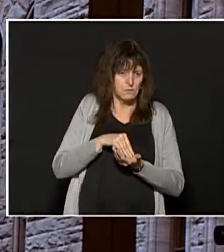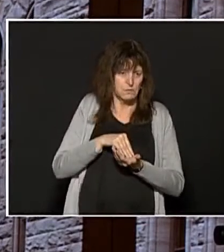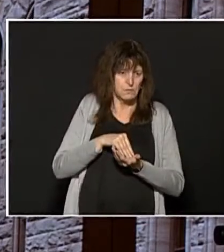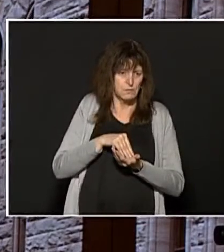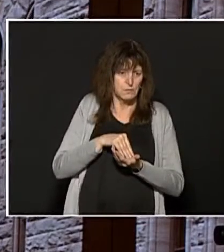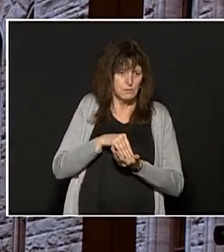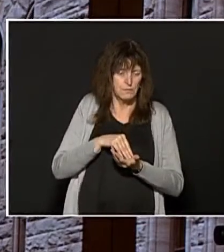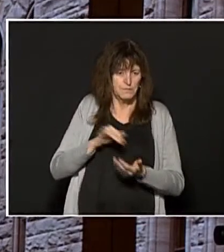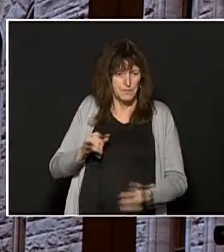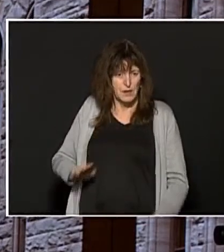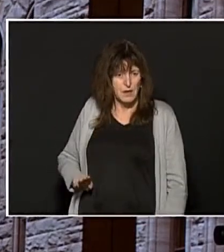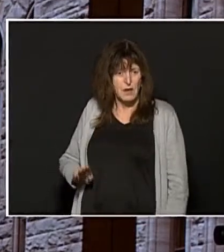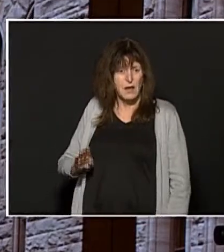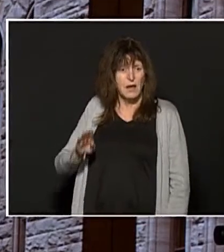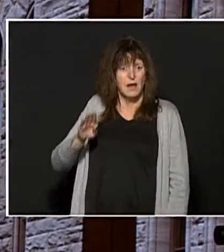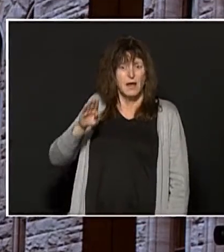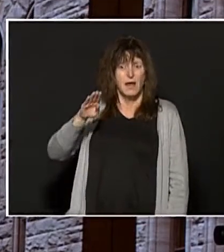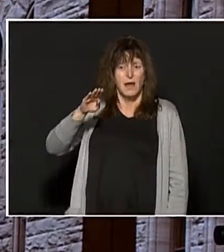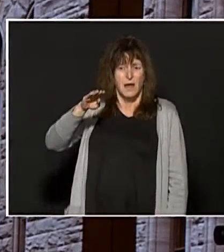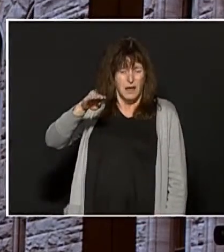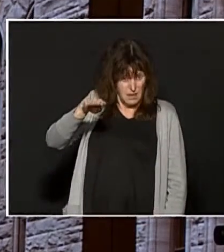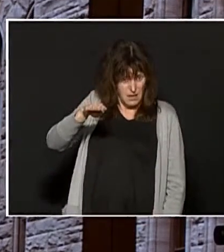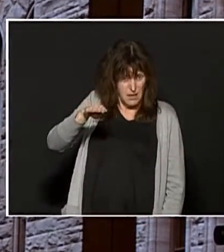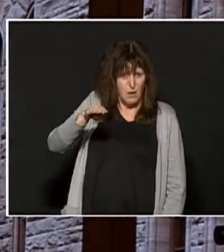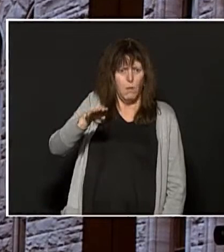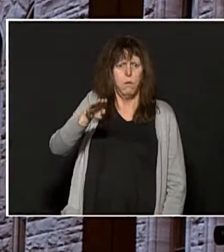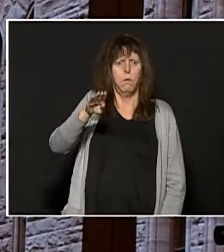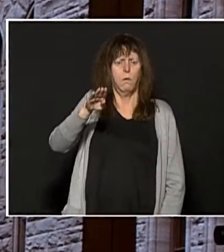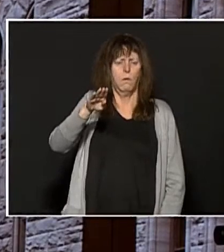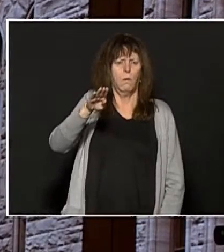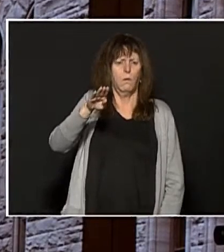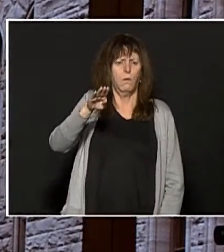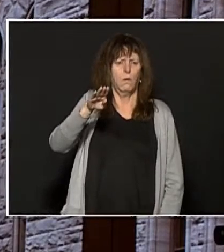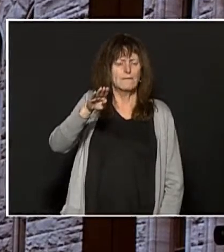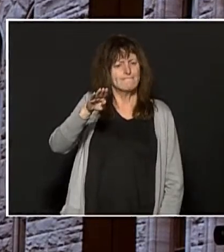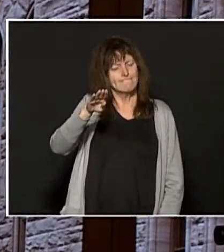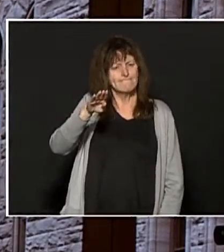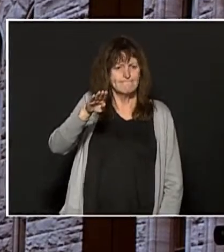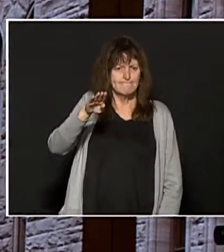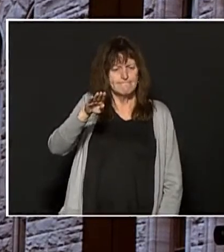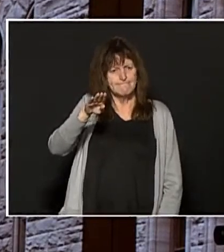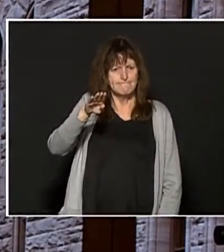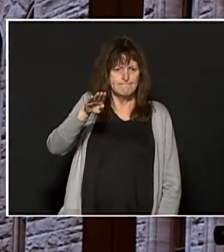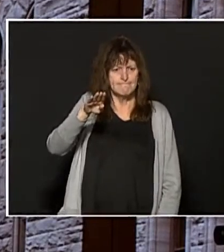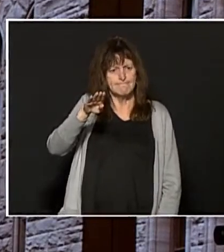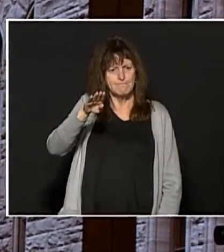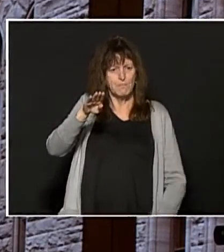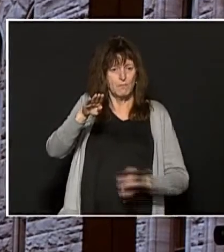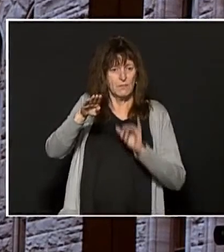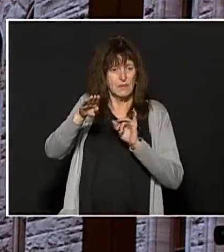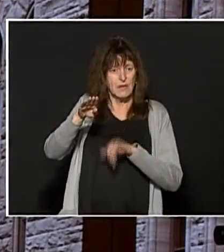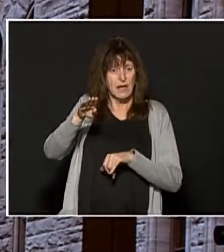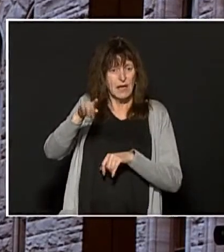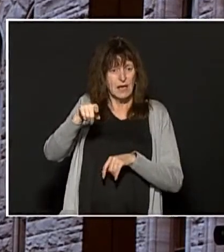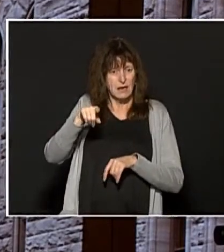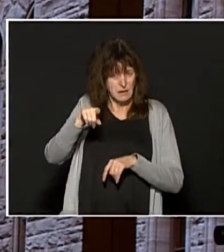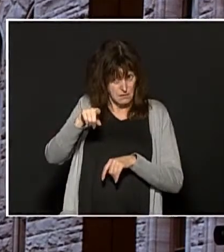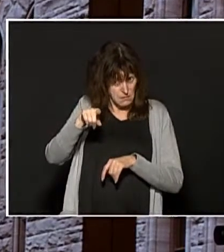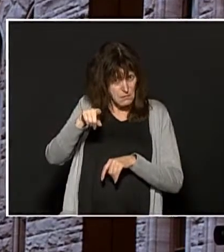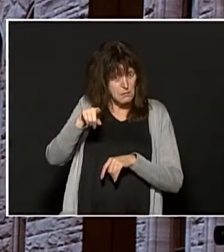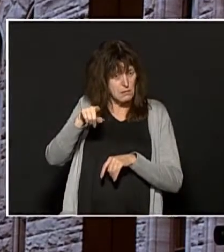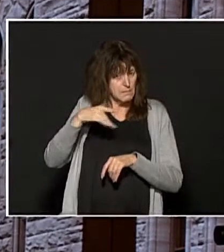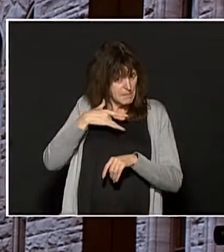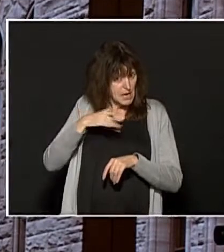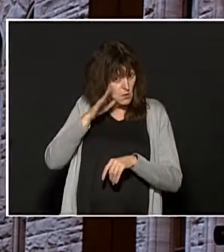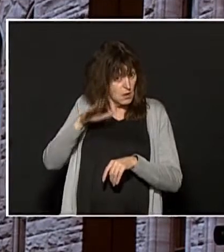back again. As we've seen in other weeks, this is a trend direction as we near the end of the week. That rises on